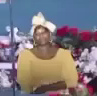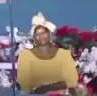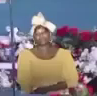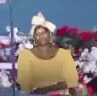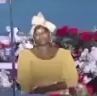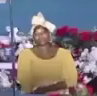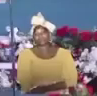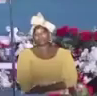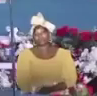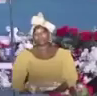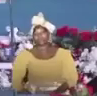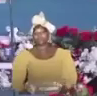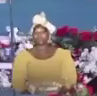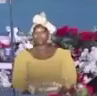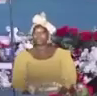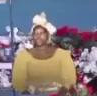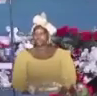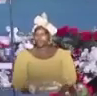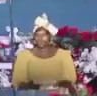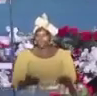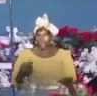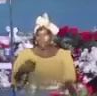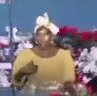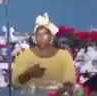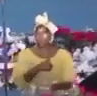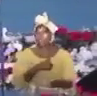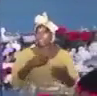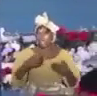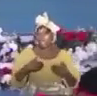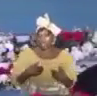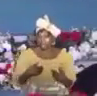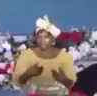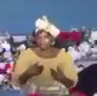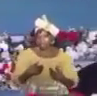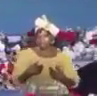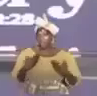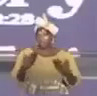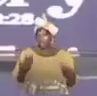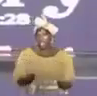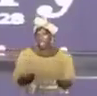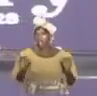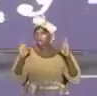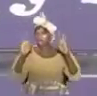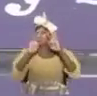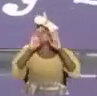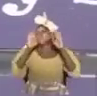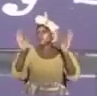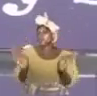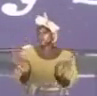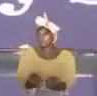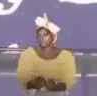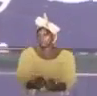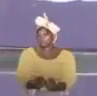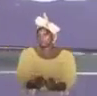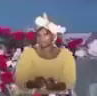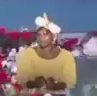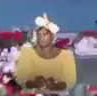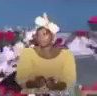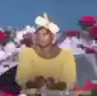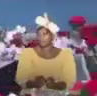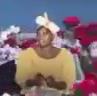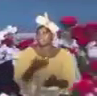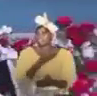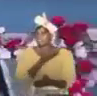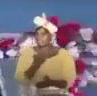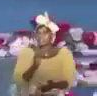freelance their way through it. There is an exact formula for living profitably upon the earth. Did you hear what I said?